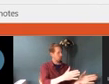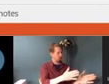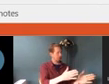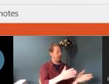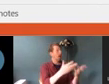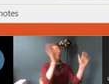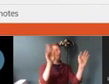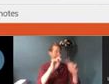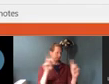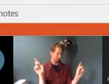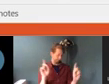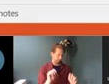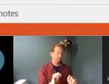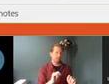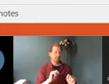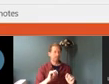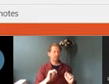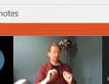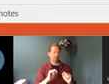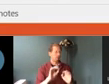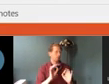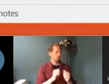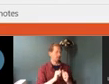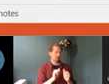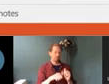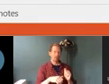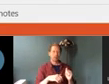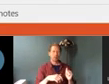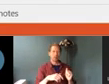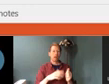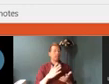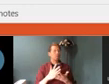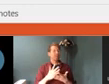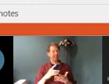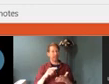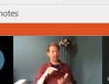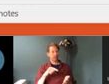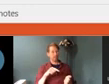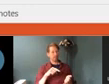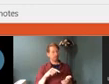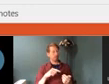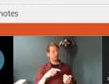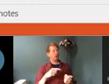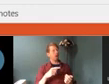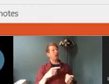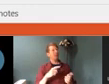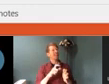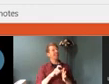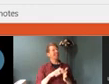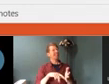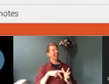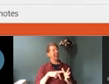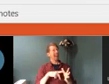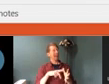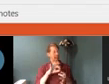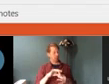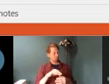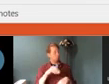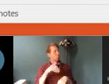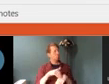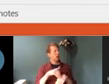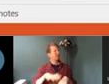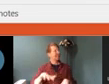And also the problem of losing custody of the materials which are part of criminal investigation